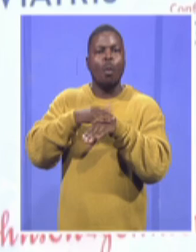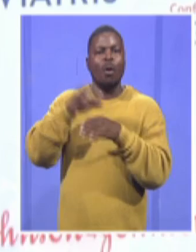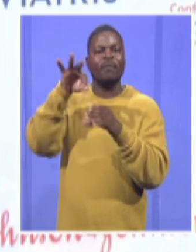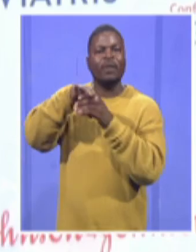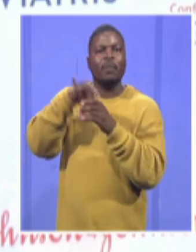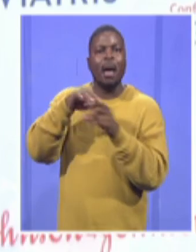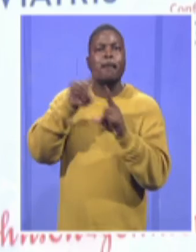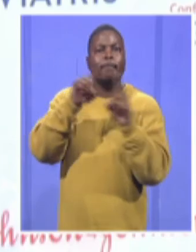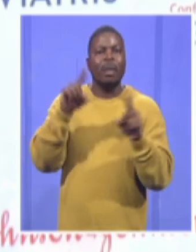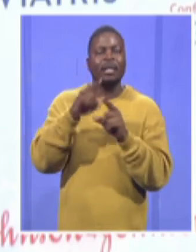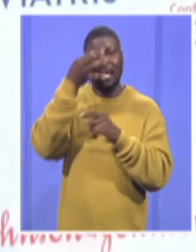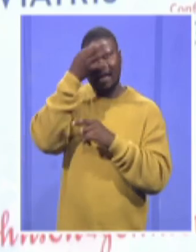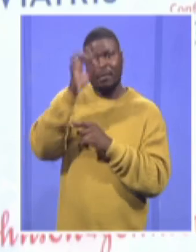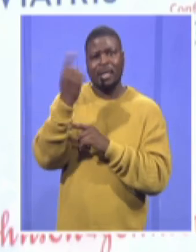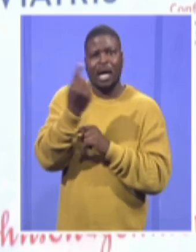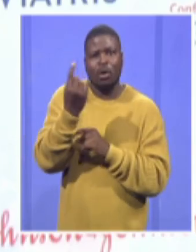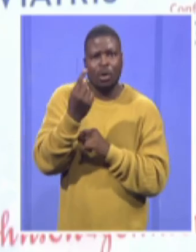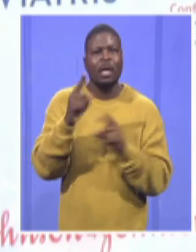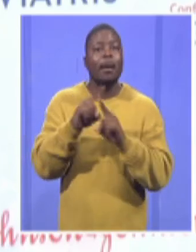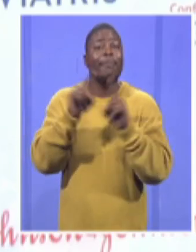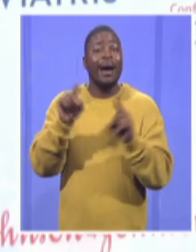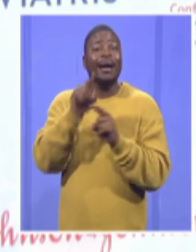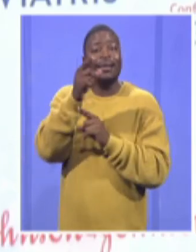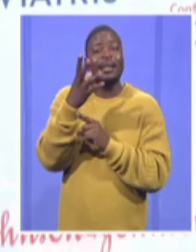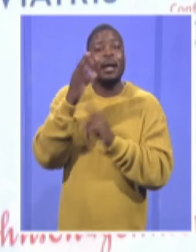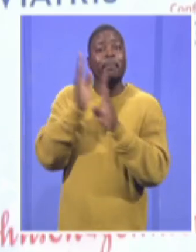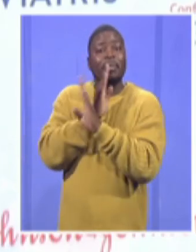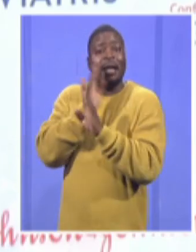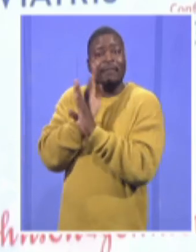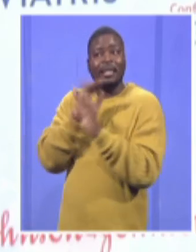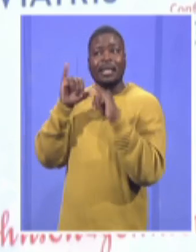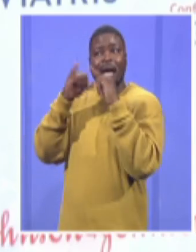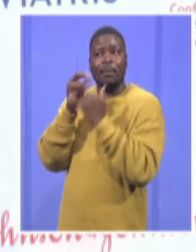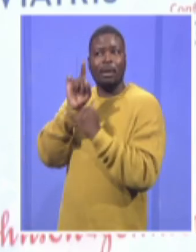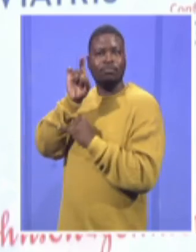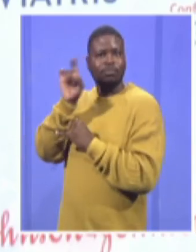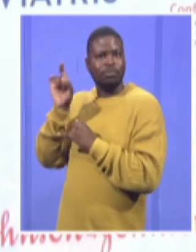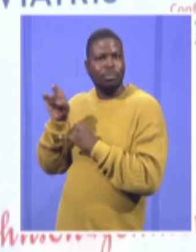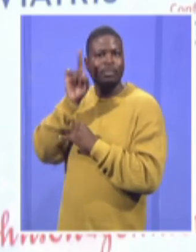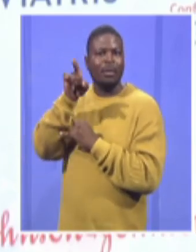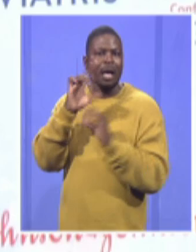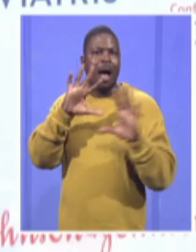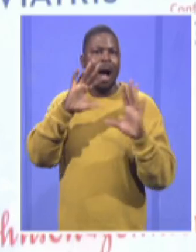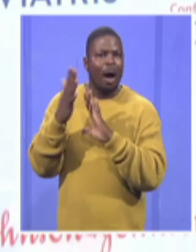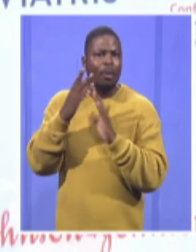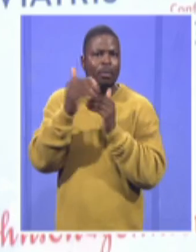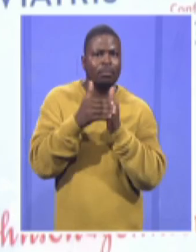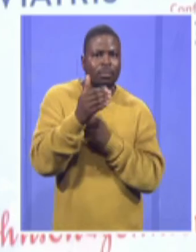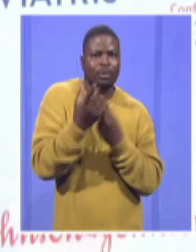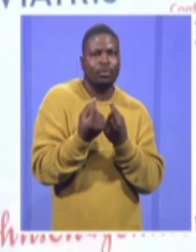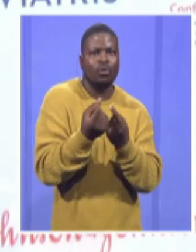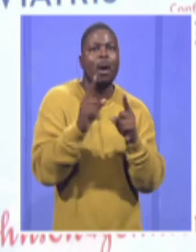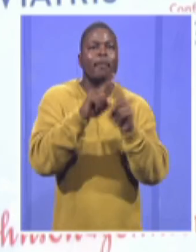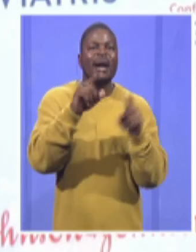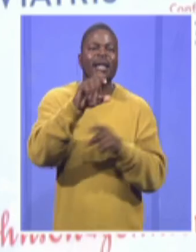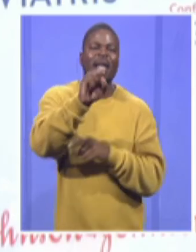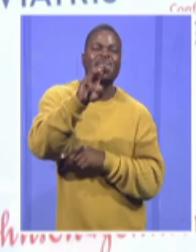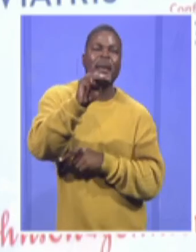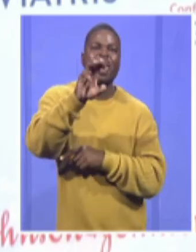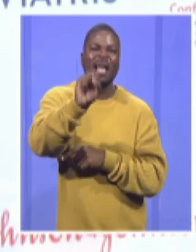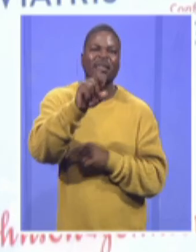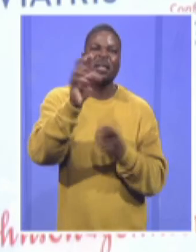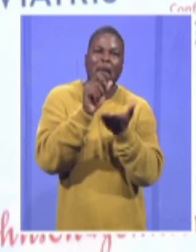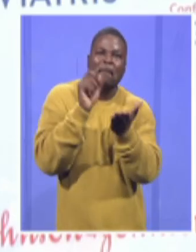but from private sector. But civil society voices like Sibongile is saying, a simple SMS is not going to work. You'll